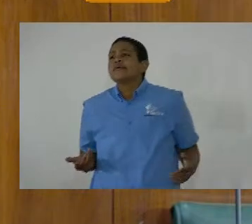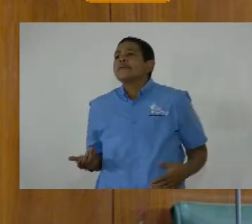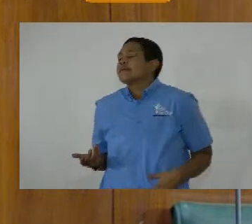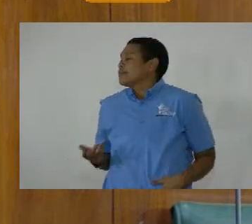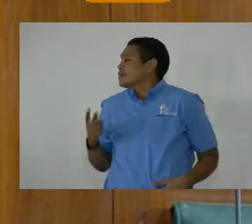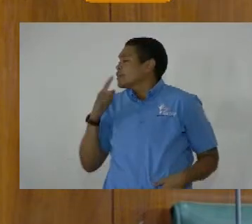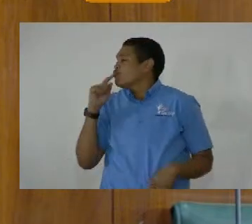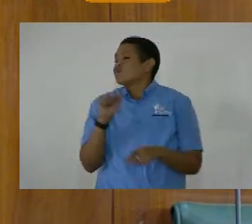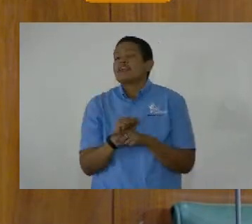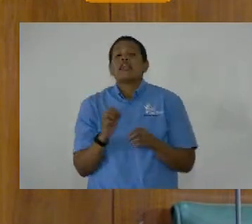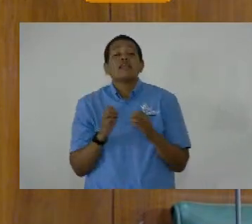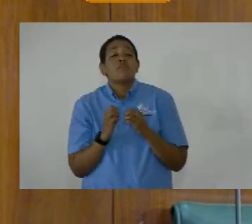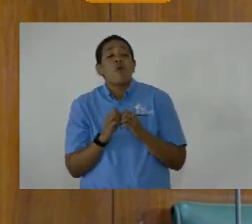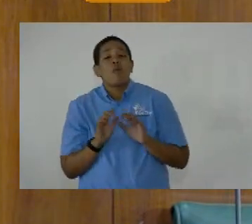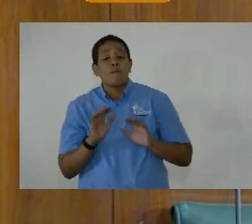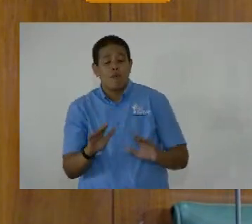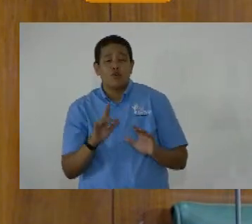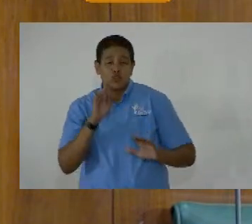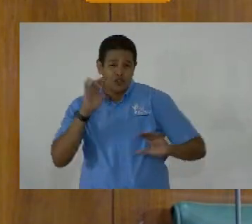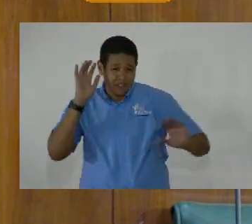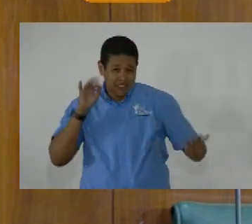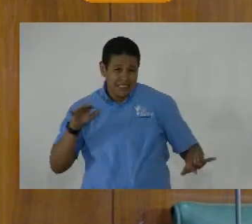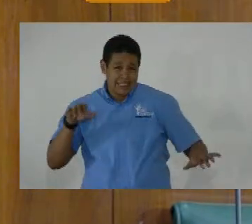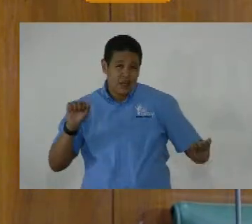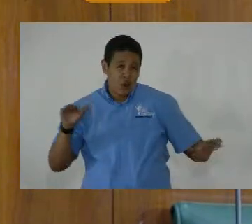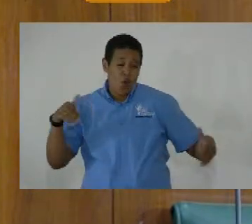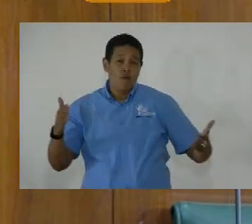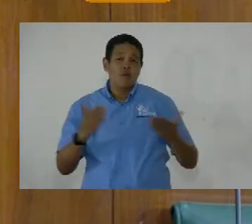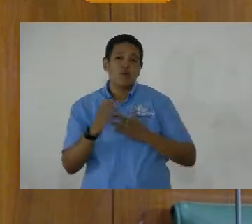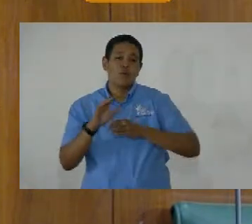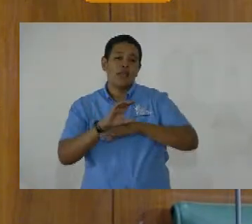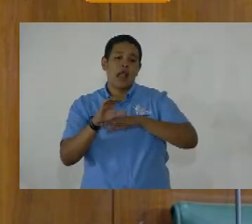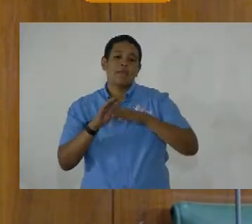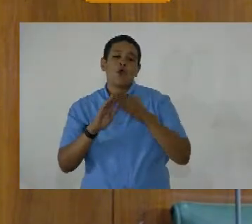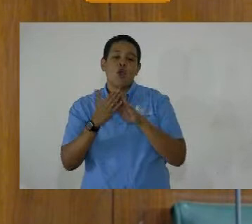in furtherance of a recent decision by CARICOM